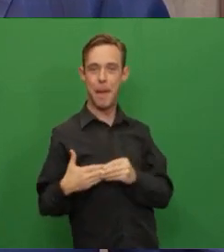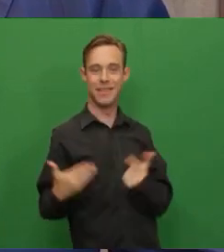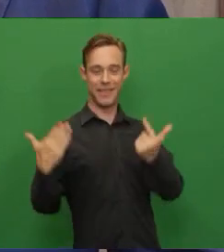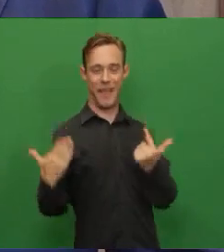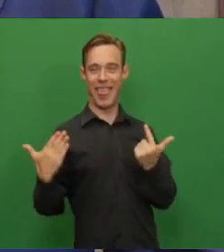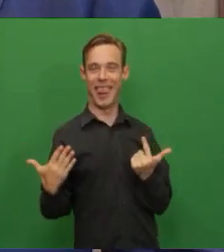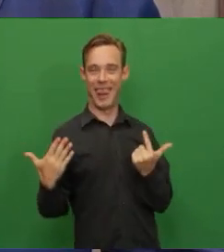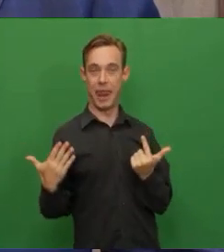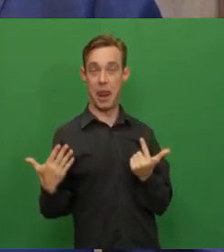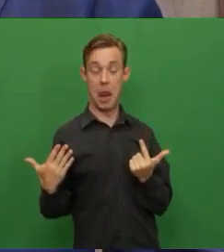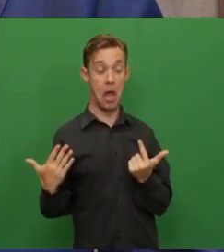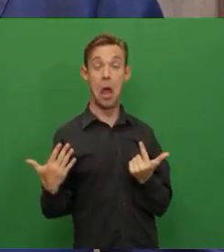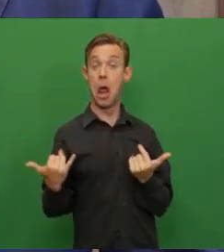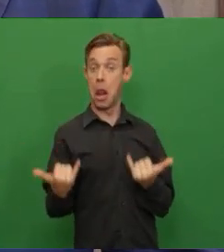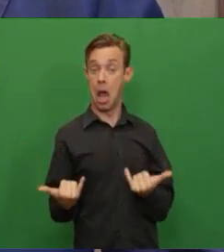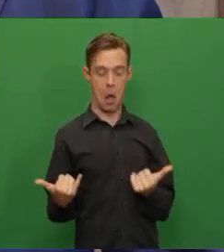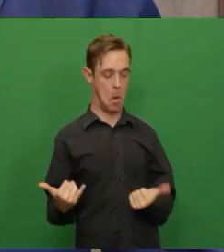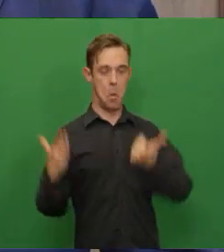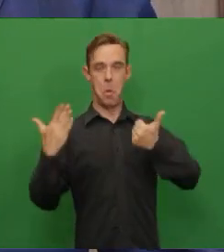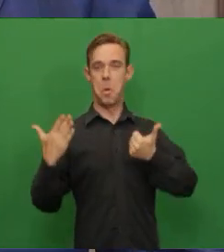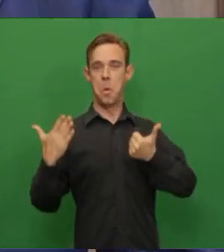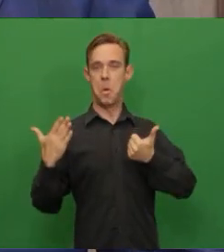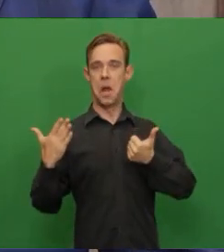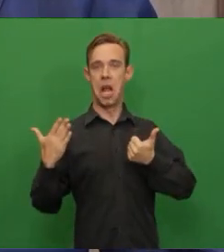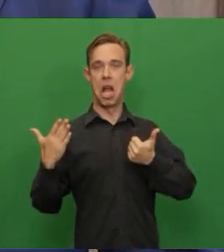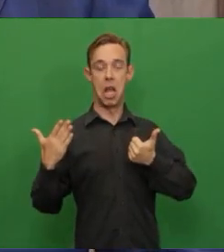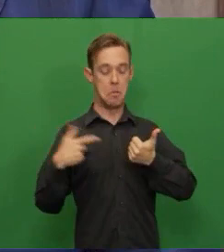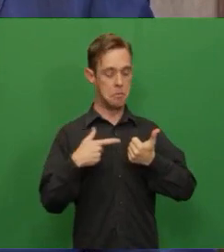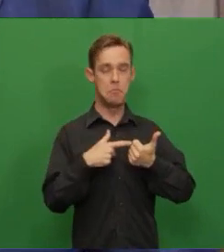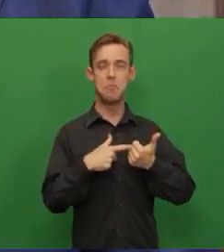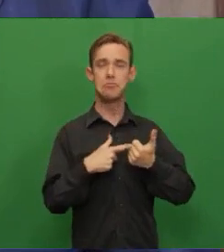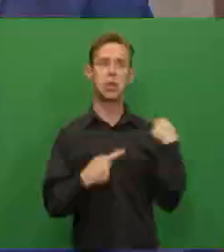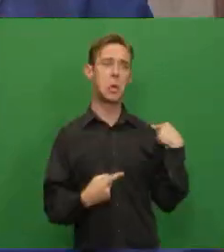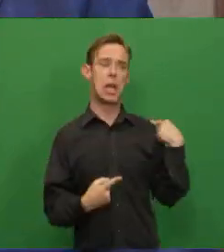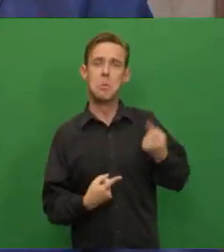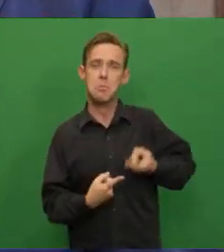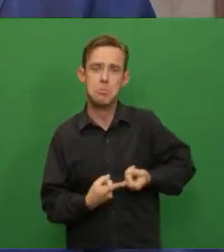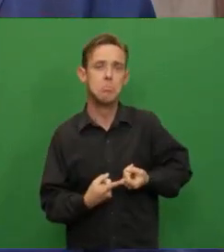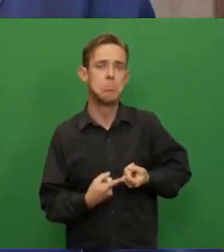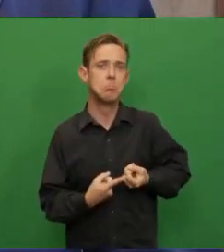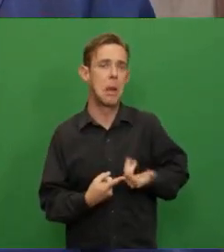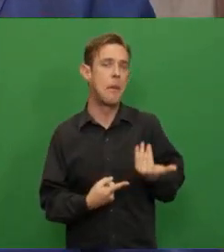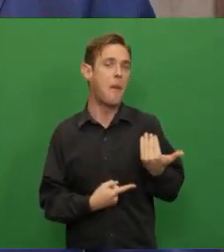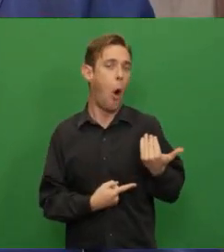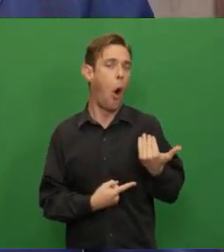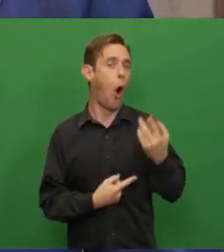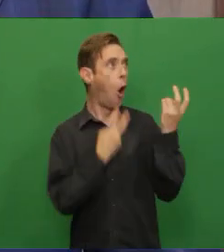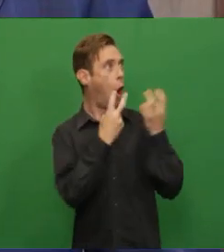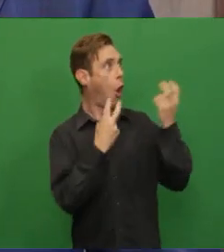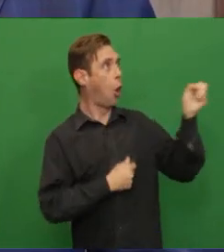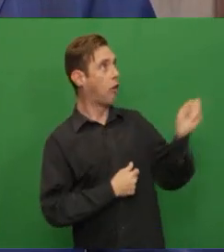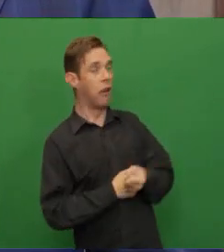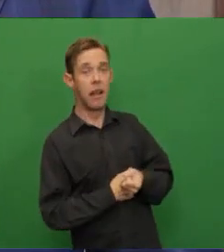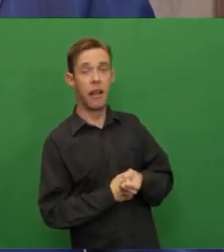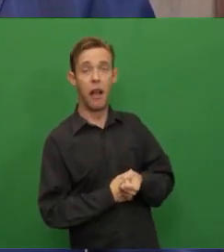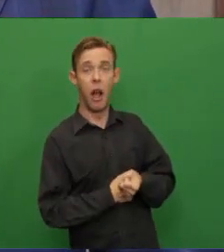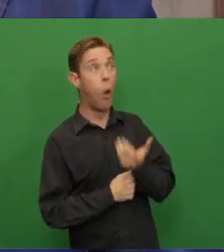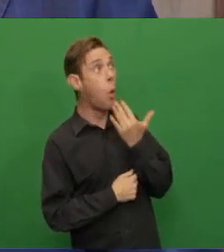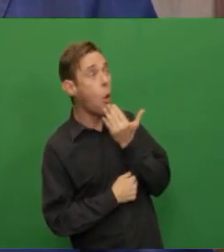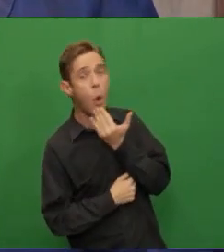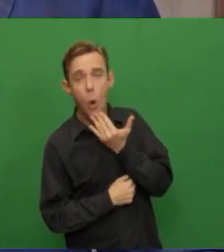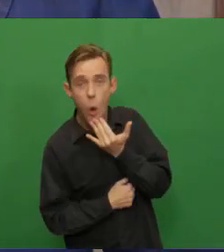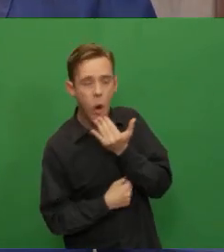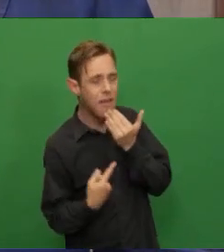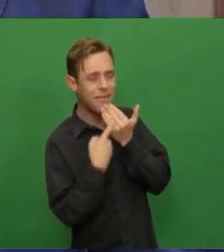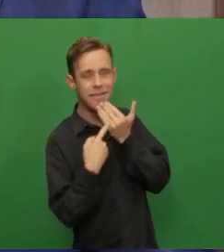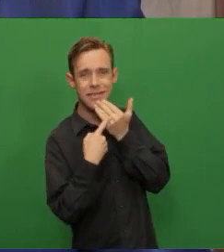Previously, it did take us a long time to arrive at the decision. It is quite a process in terms